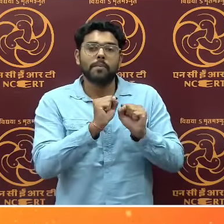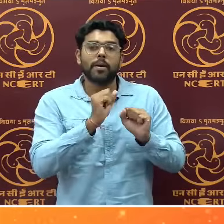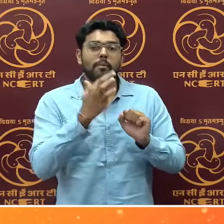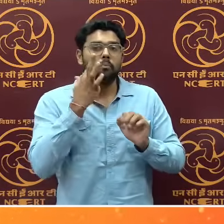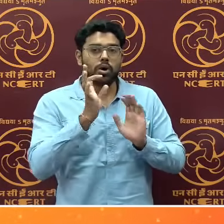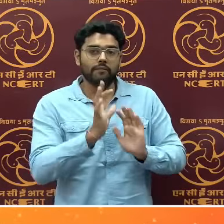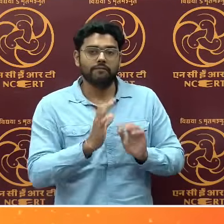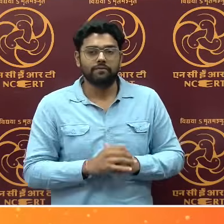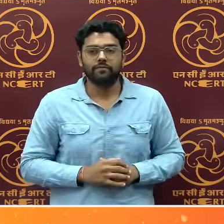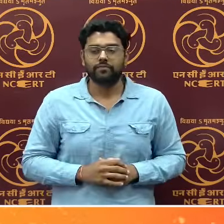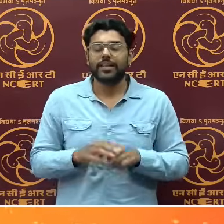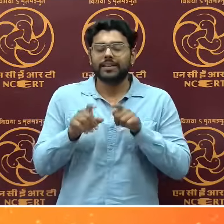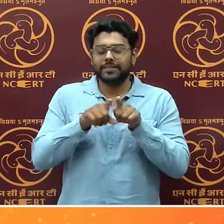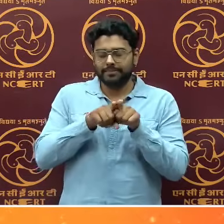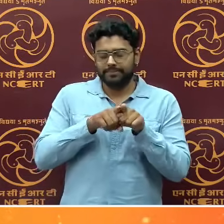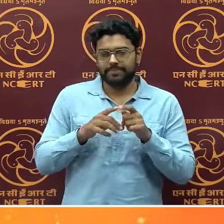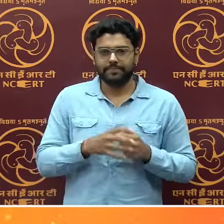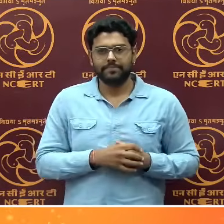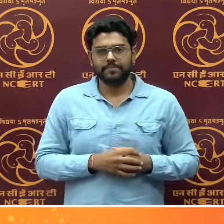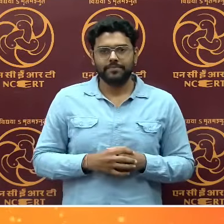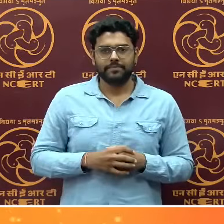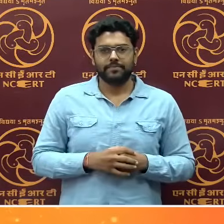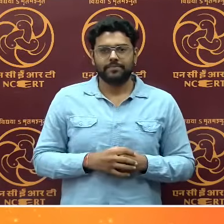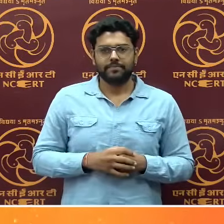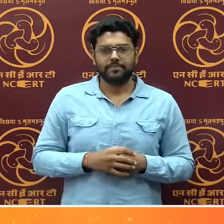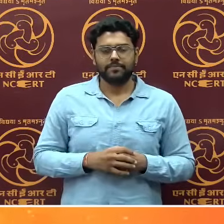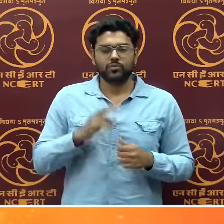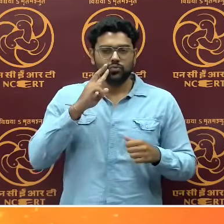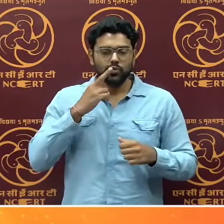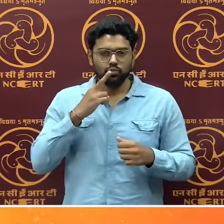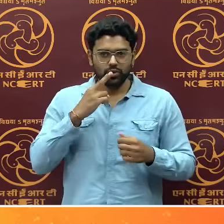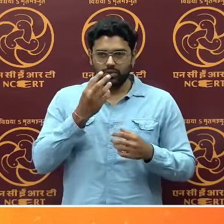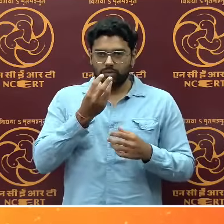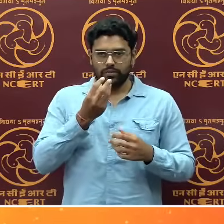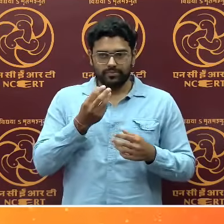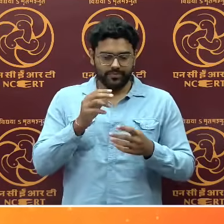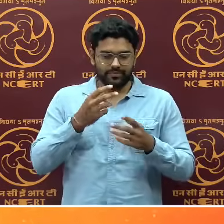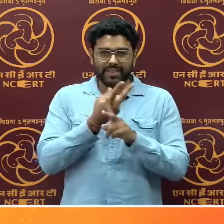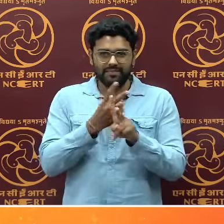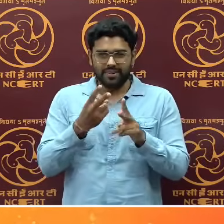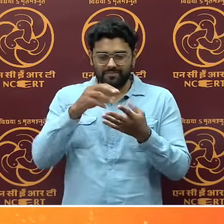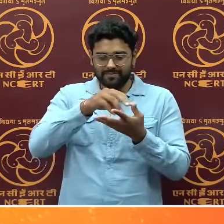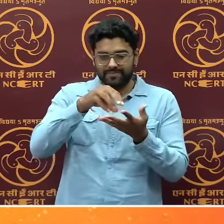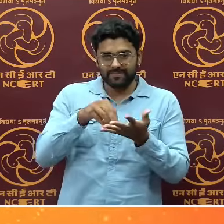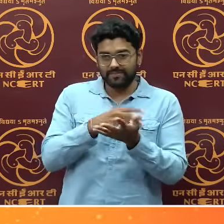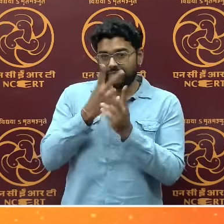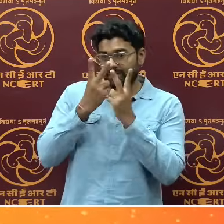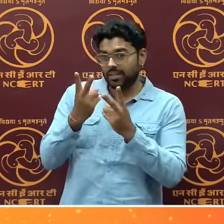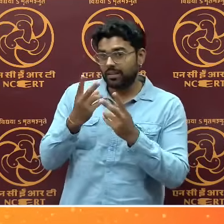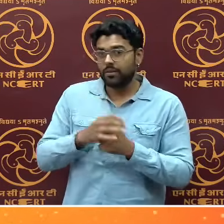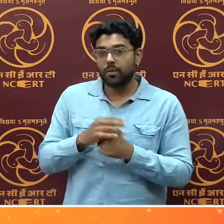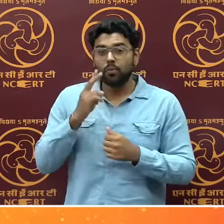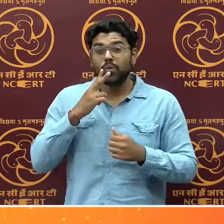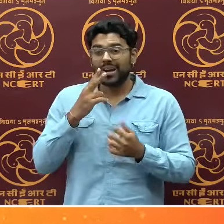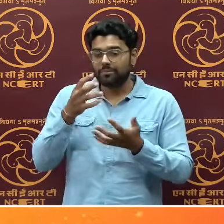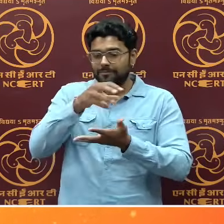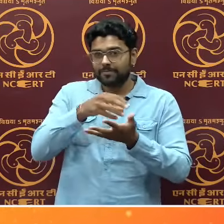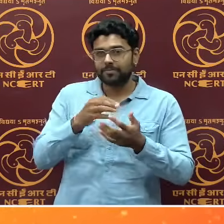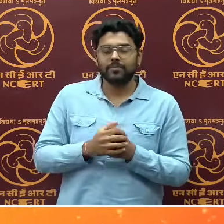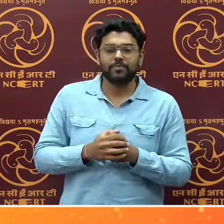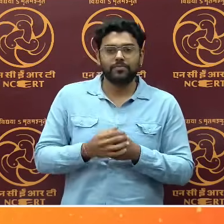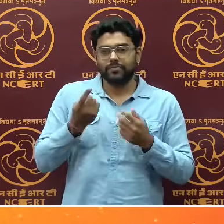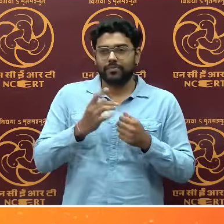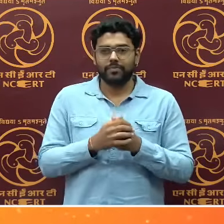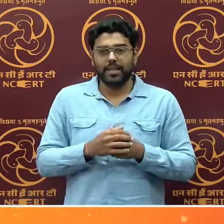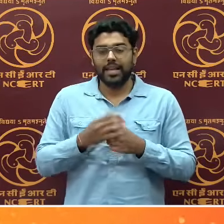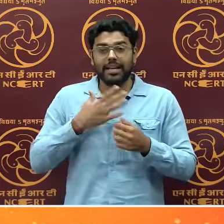so let's take the example of this vegetable salad, right? What we can see in here, it has cucumbers present